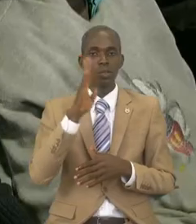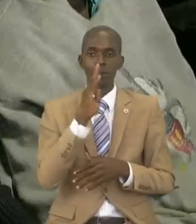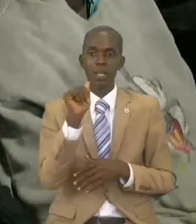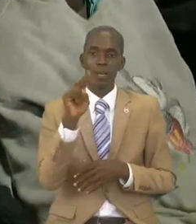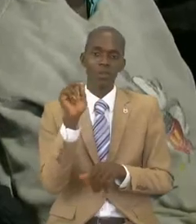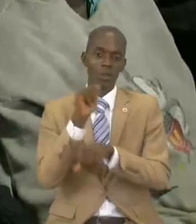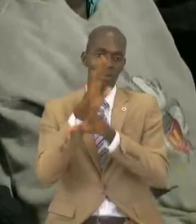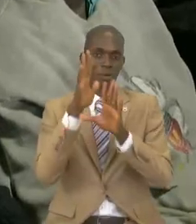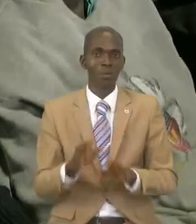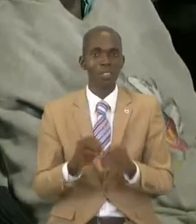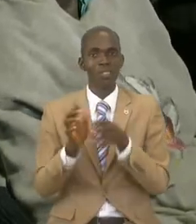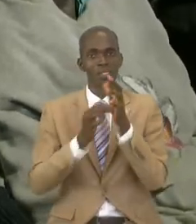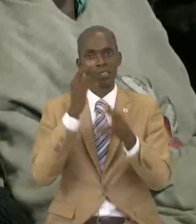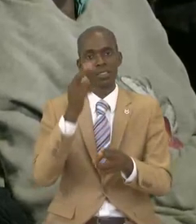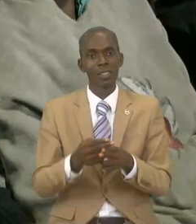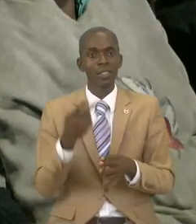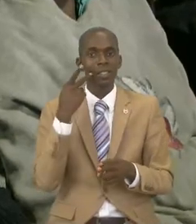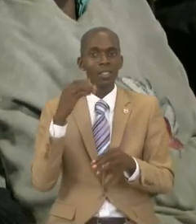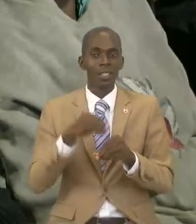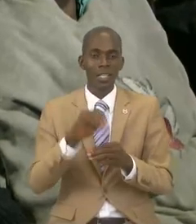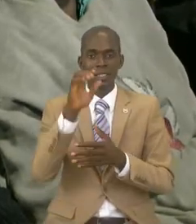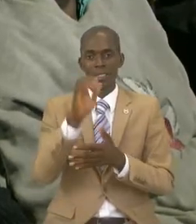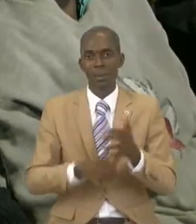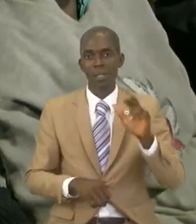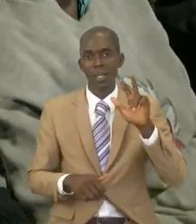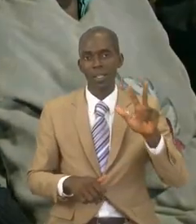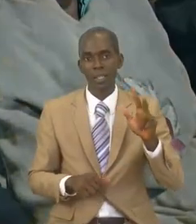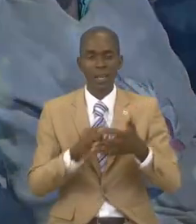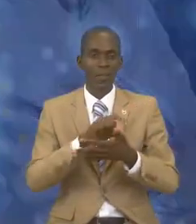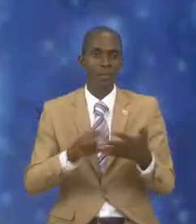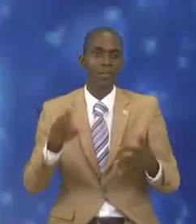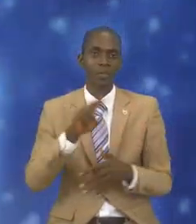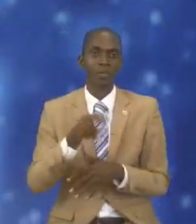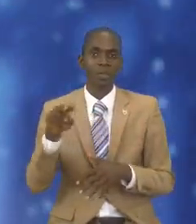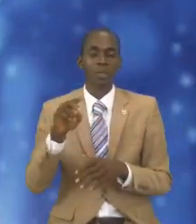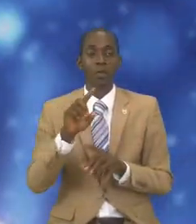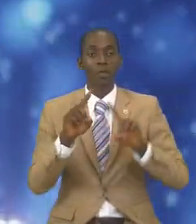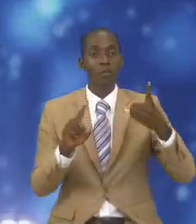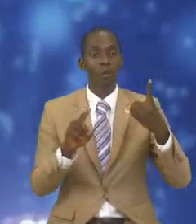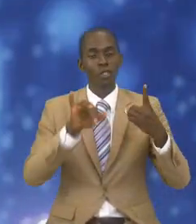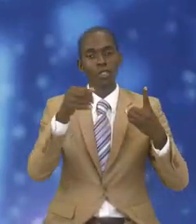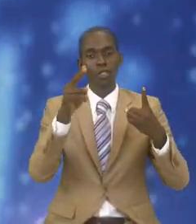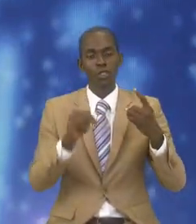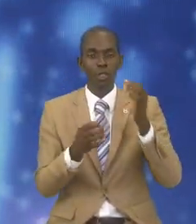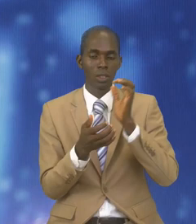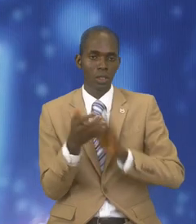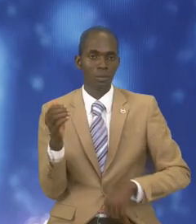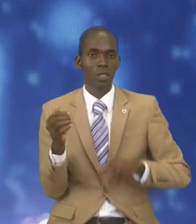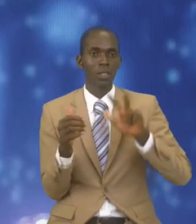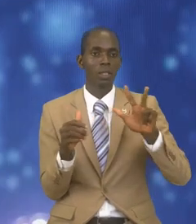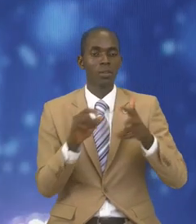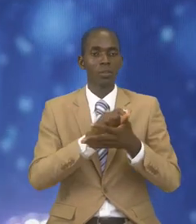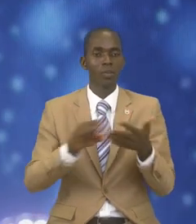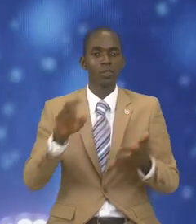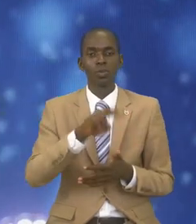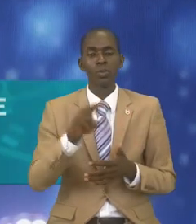Jesus' name. Look at chapter 3 there, and in verse 22. 1 John chapter 3, verse 22. And